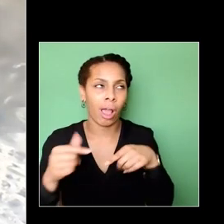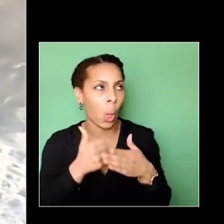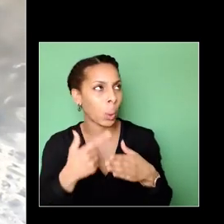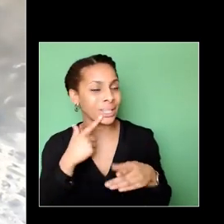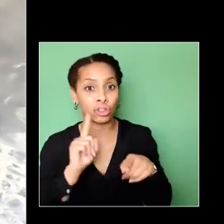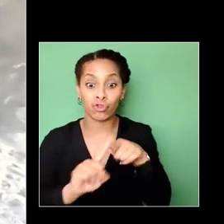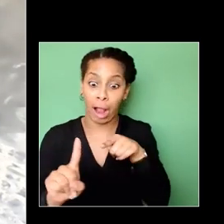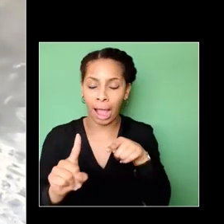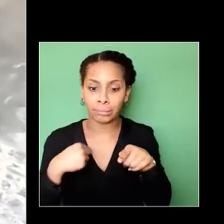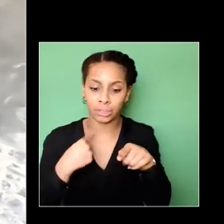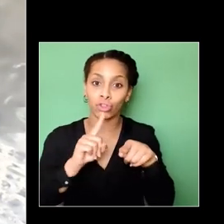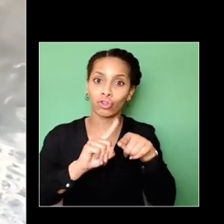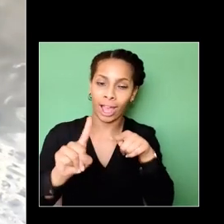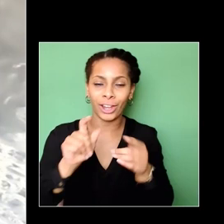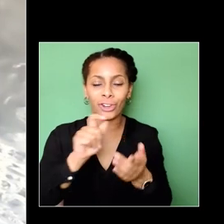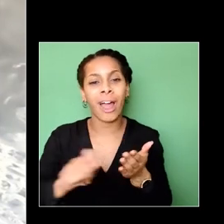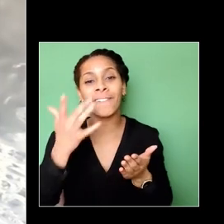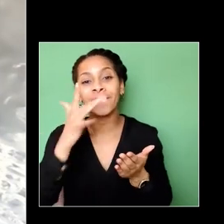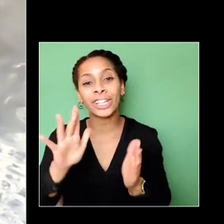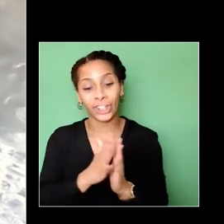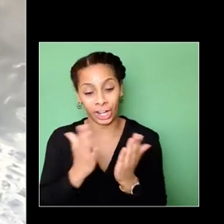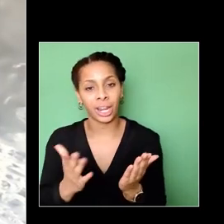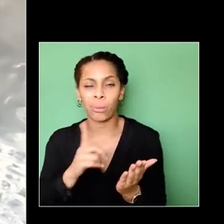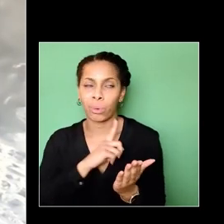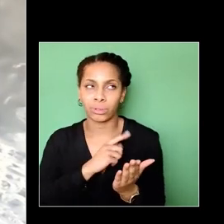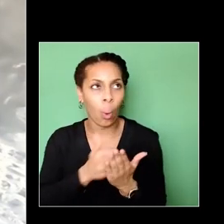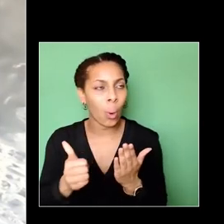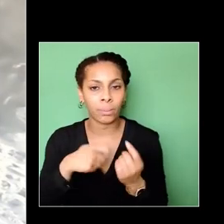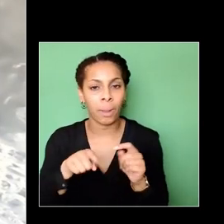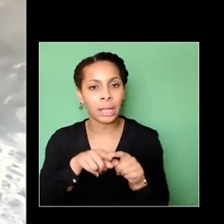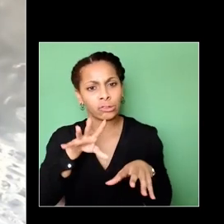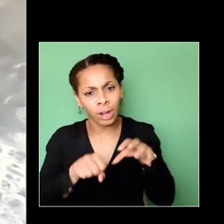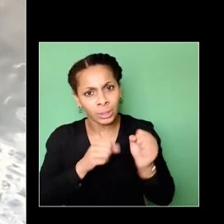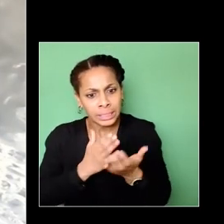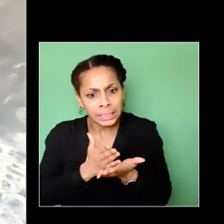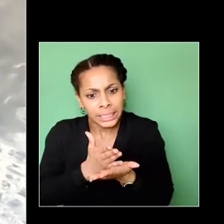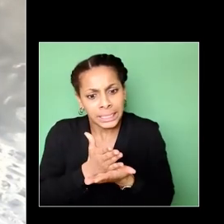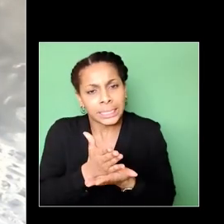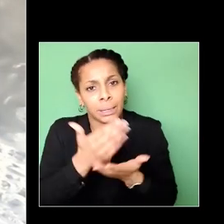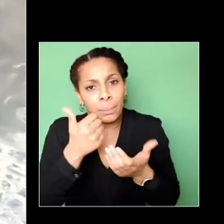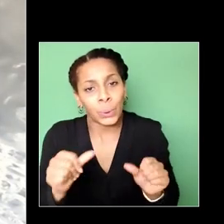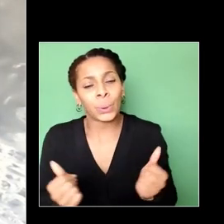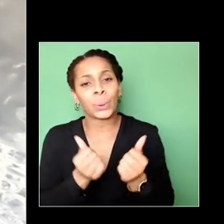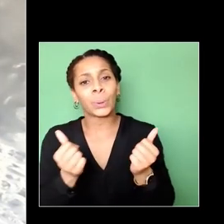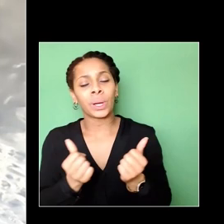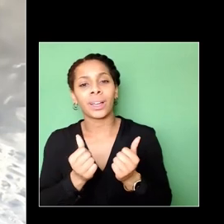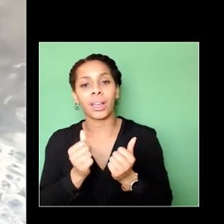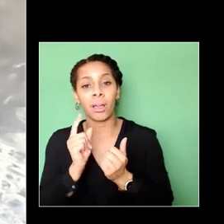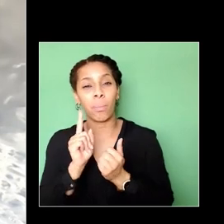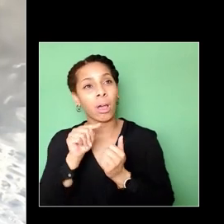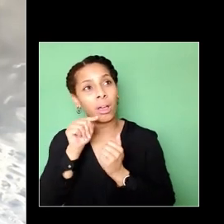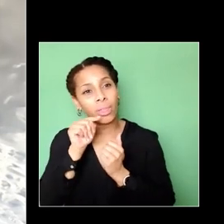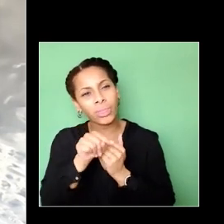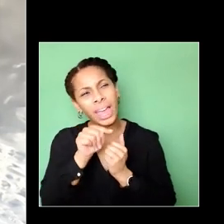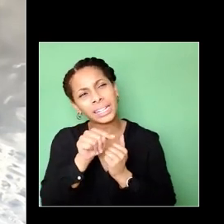always feels like a struggle to get to the end of anything. But I've always felt that was quite separate